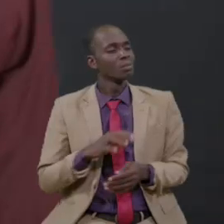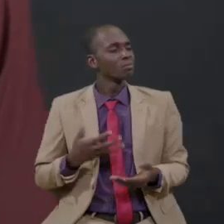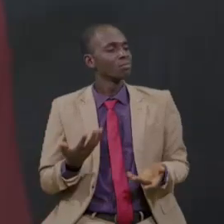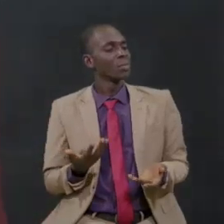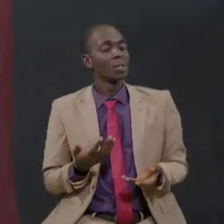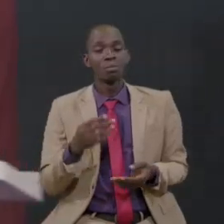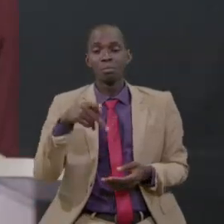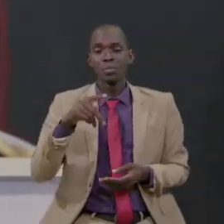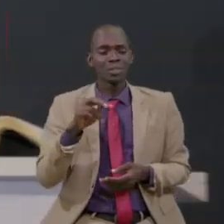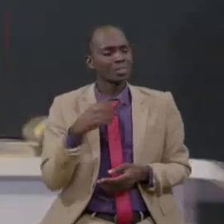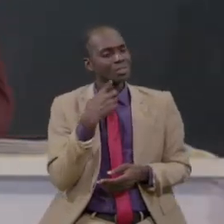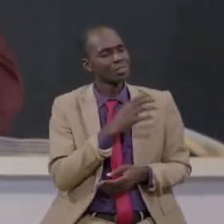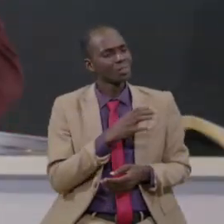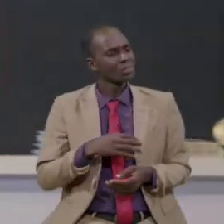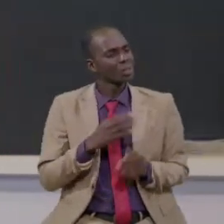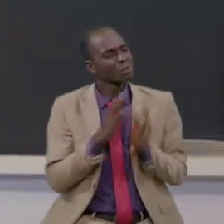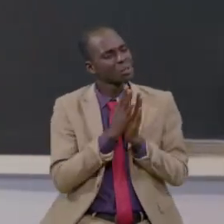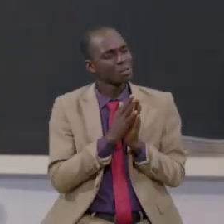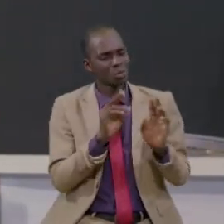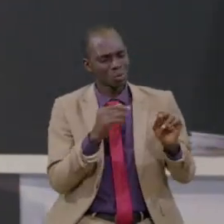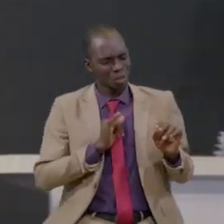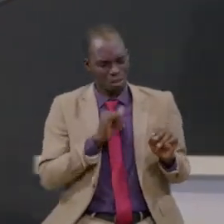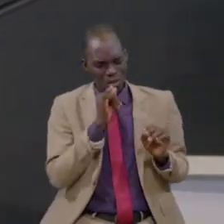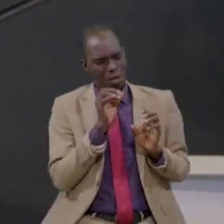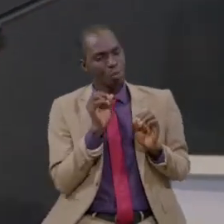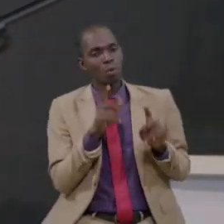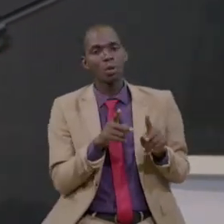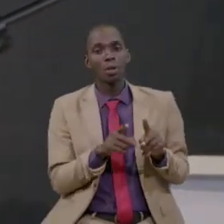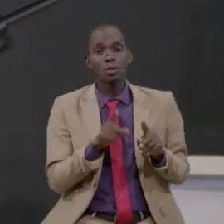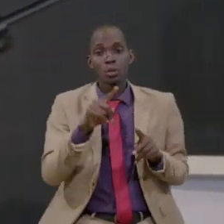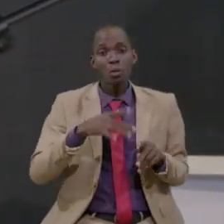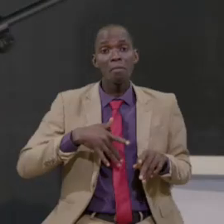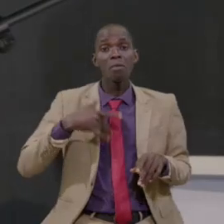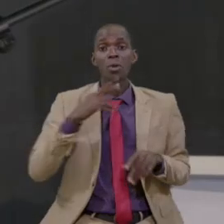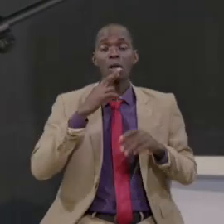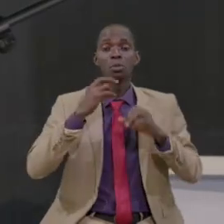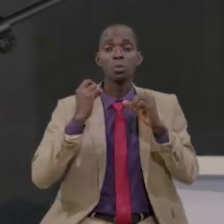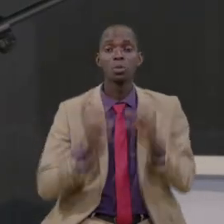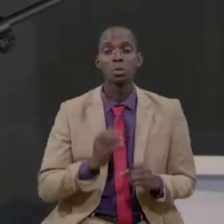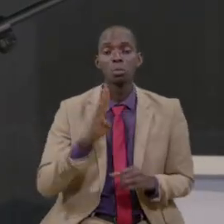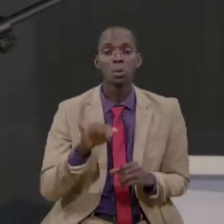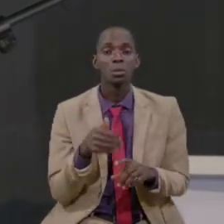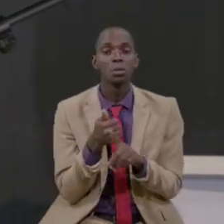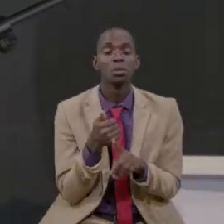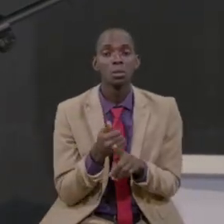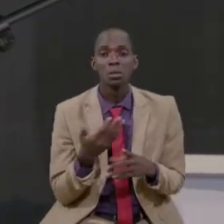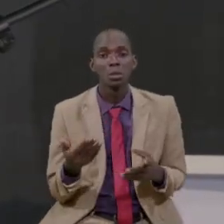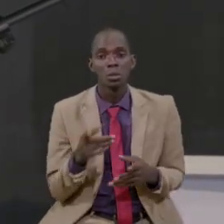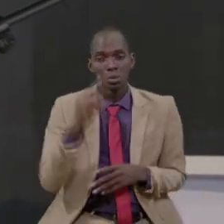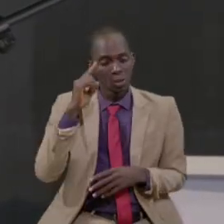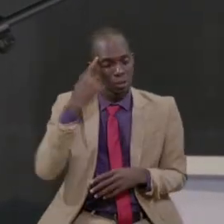they are strong by themselves. They think, I've been following Christ all these 3 years. Do I need prayer? Personal